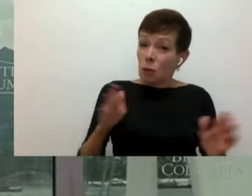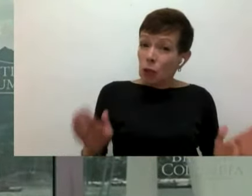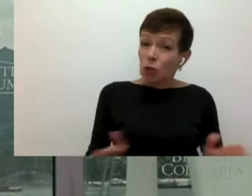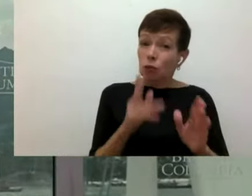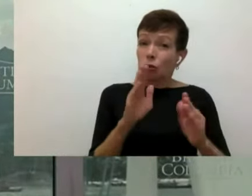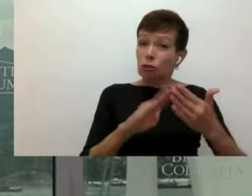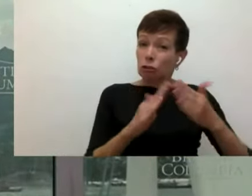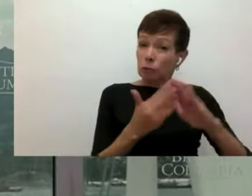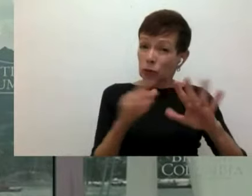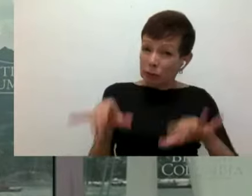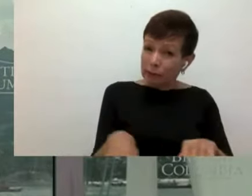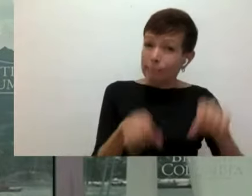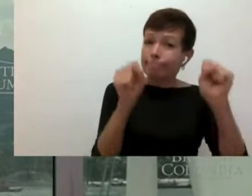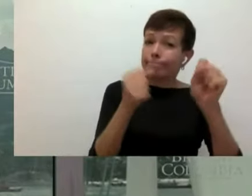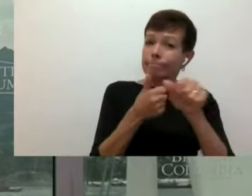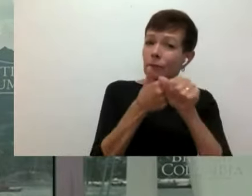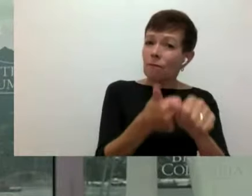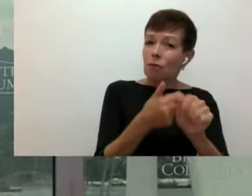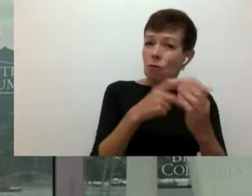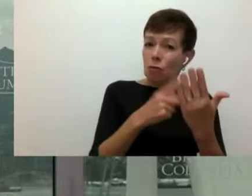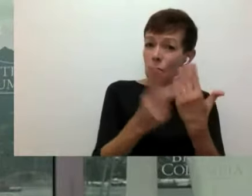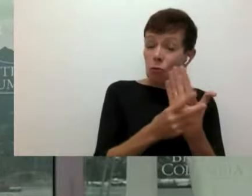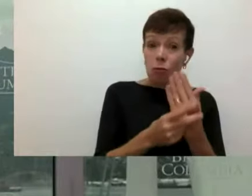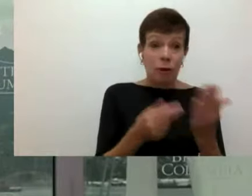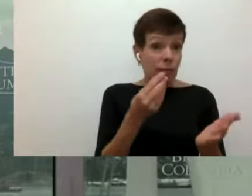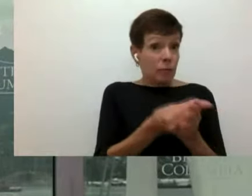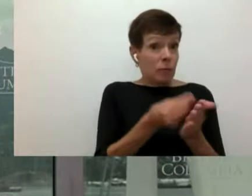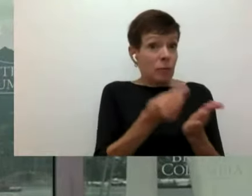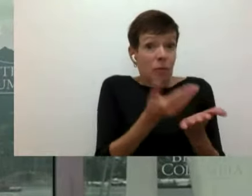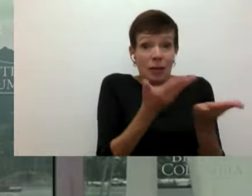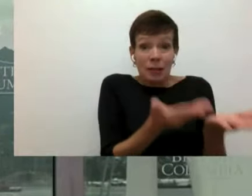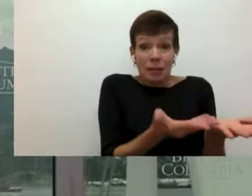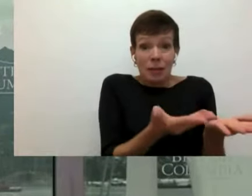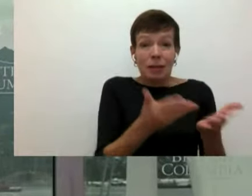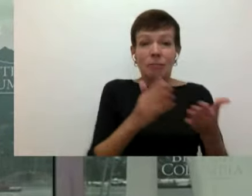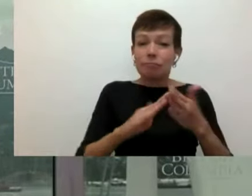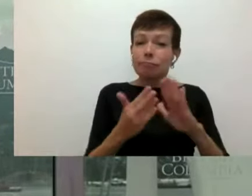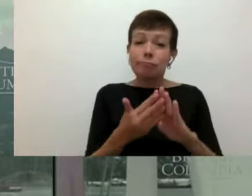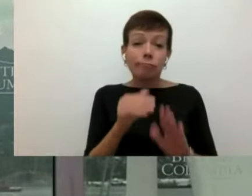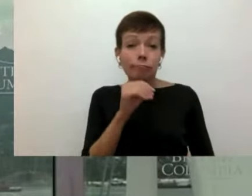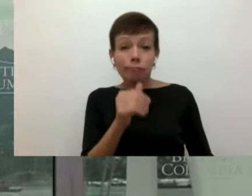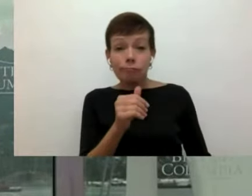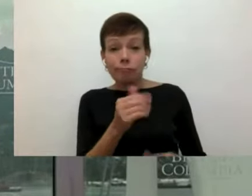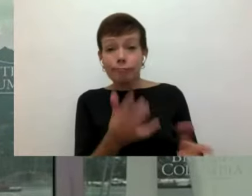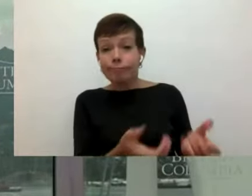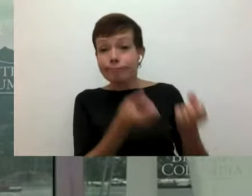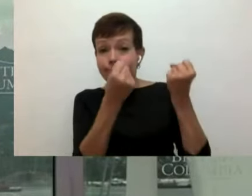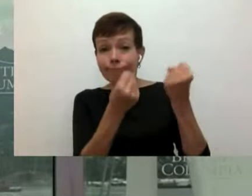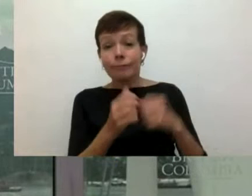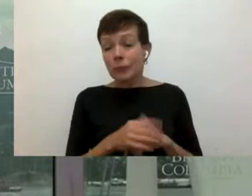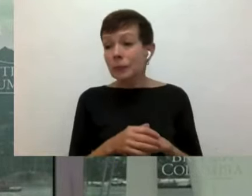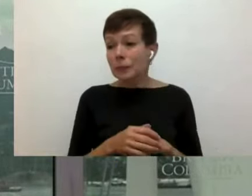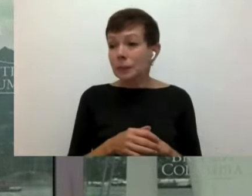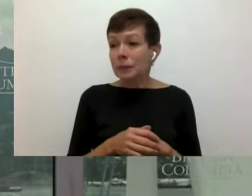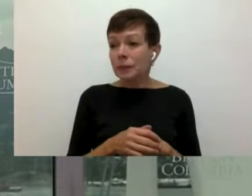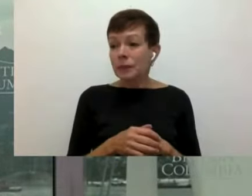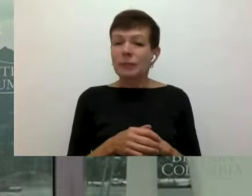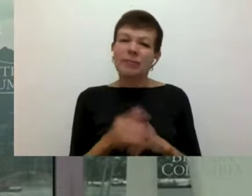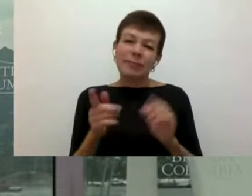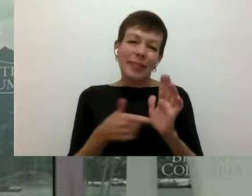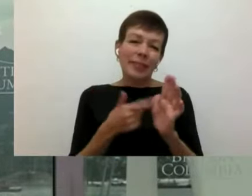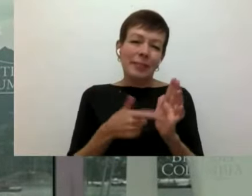Encouragement will be given to municipalities. The funding is there. It just simply, I think, hasn't been taken up. I think